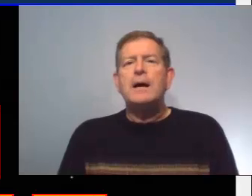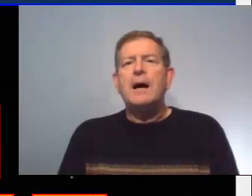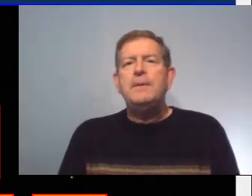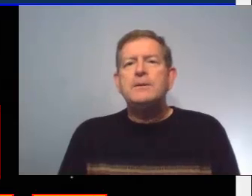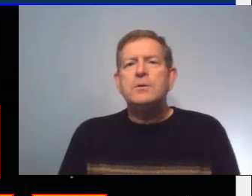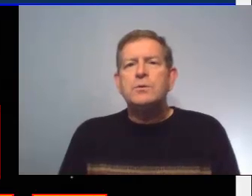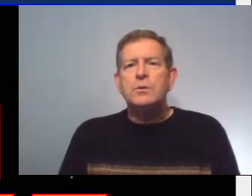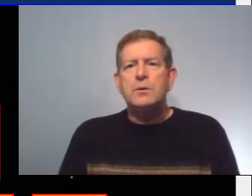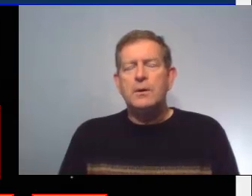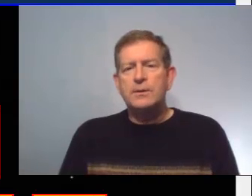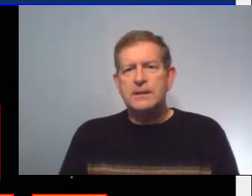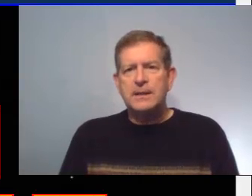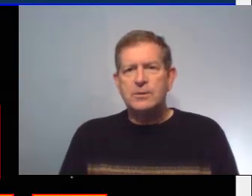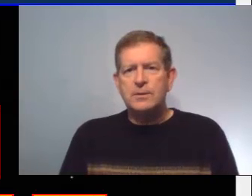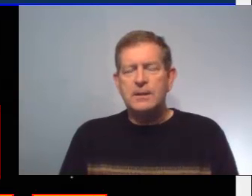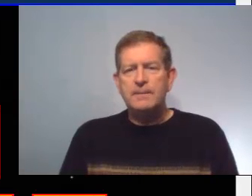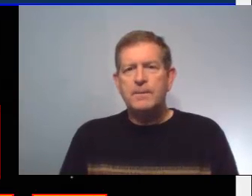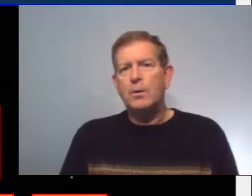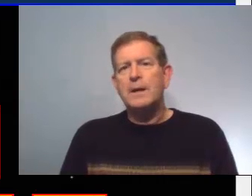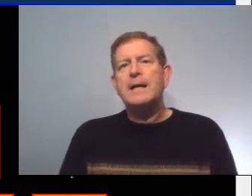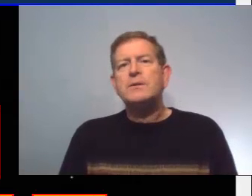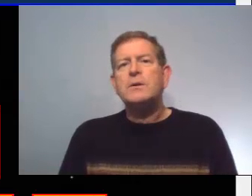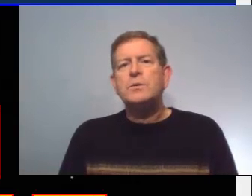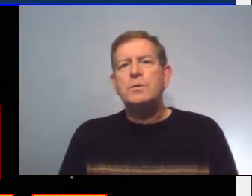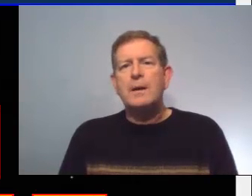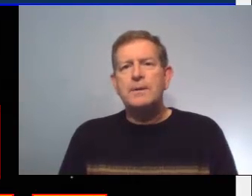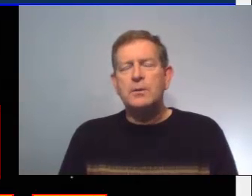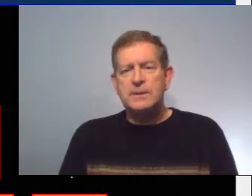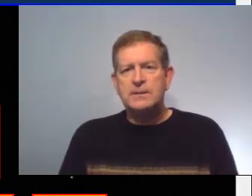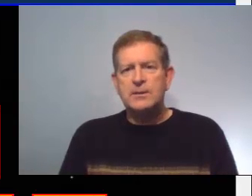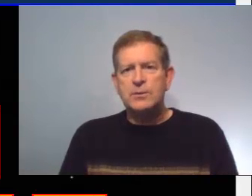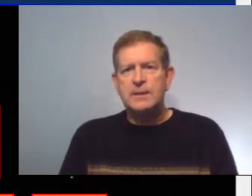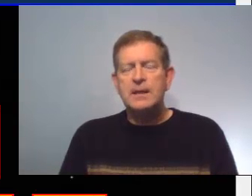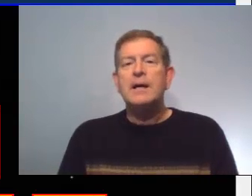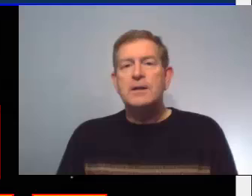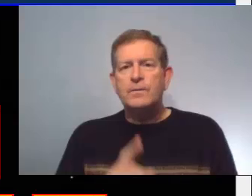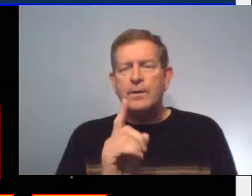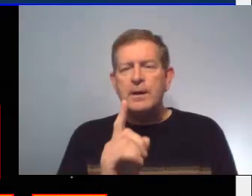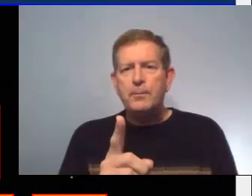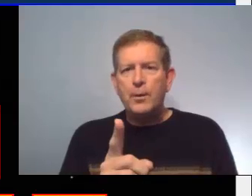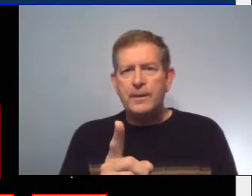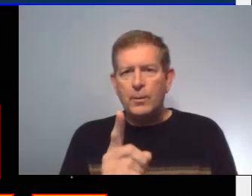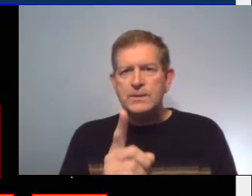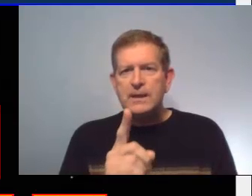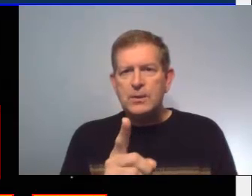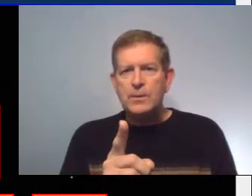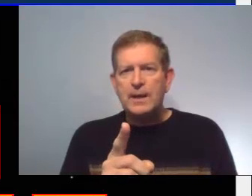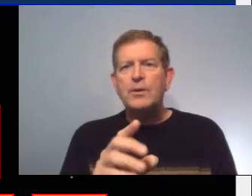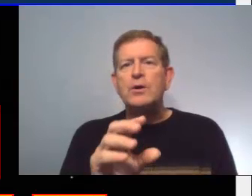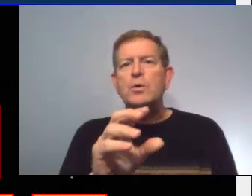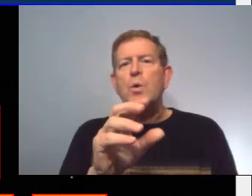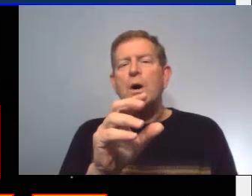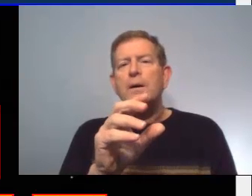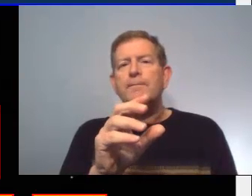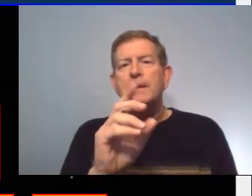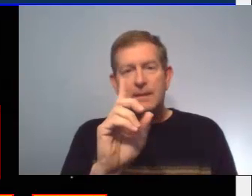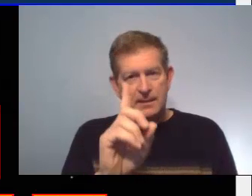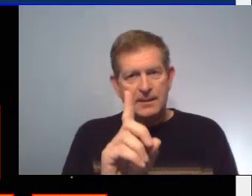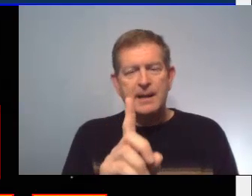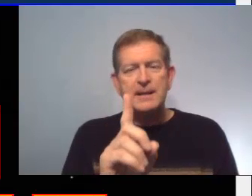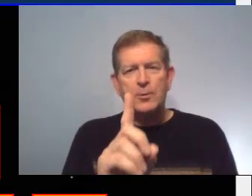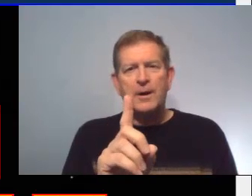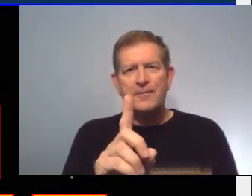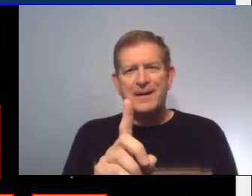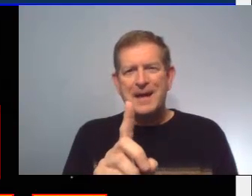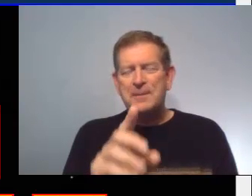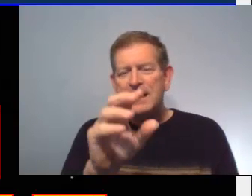you, Habites-tu aux États-Unis? Or Est-ce que tu habites aux États-Unis? It's very important that once they do that,